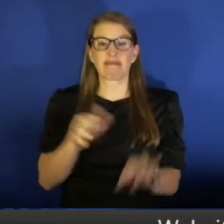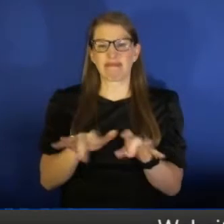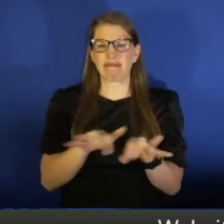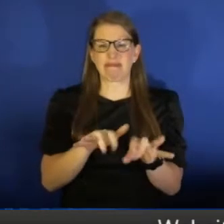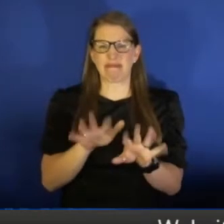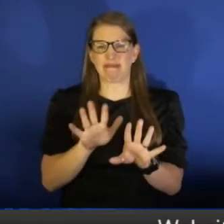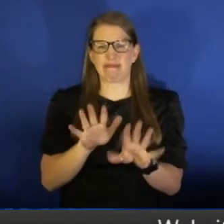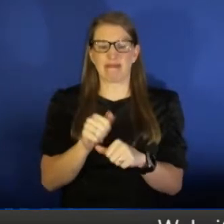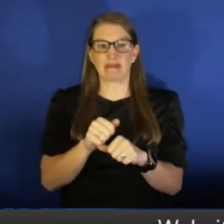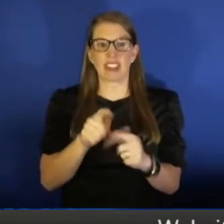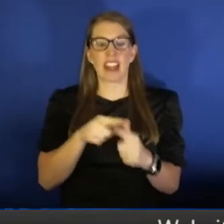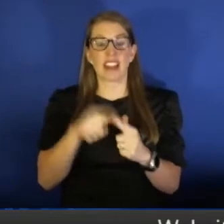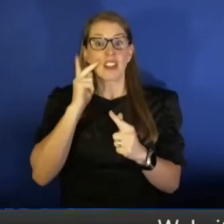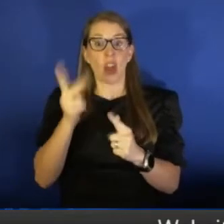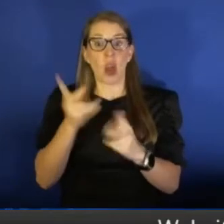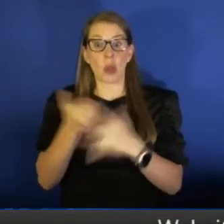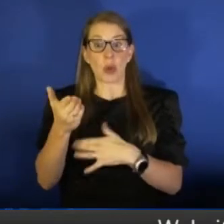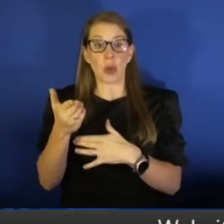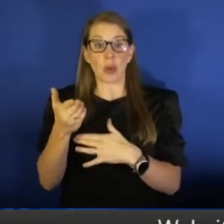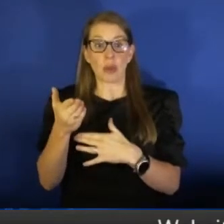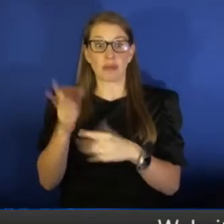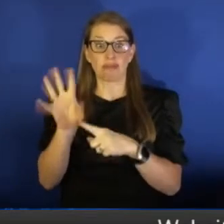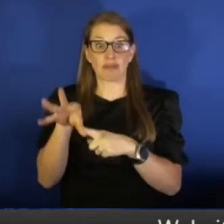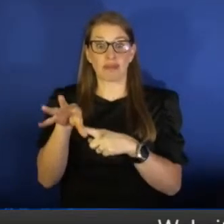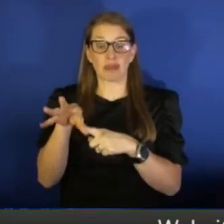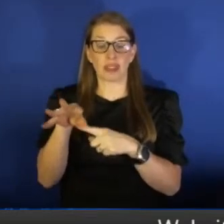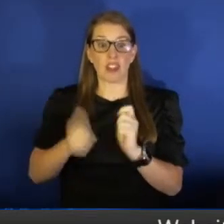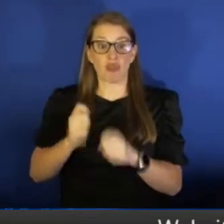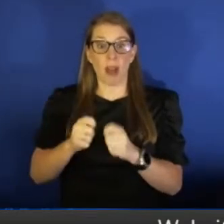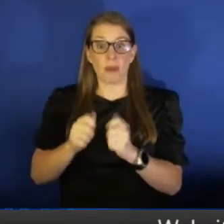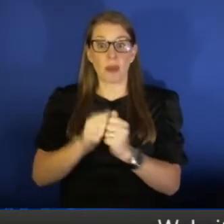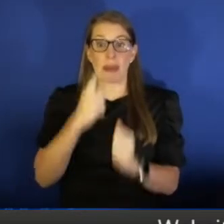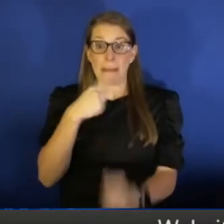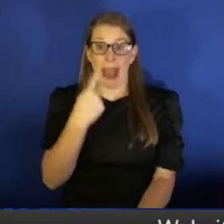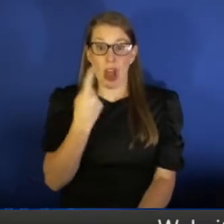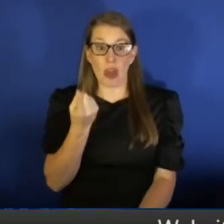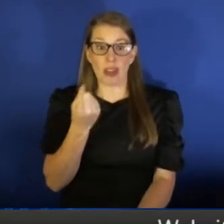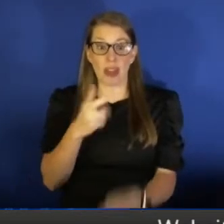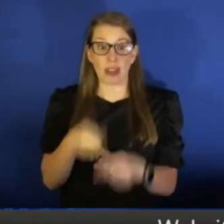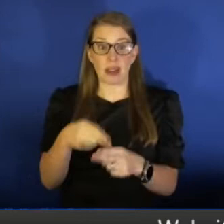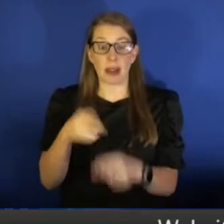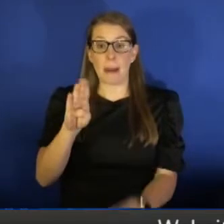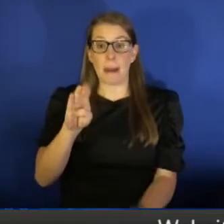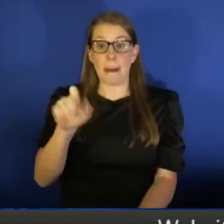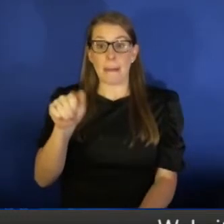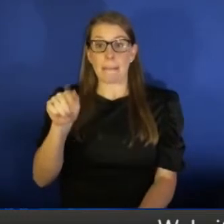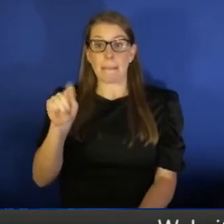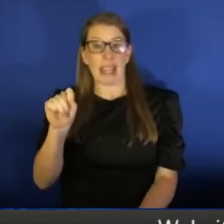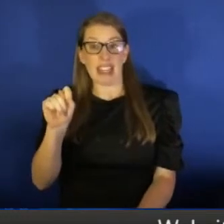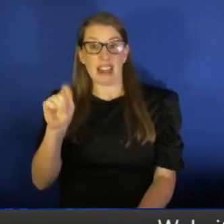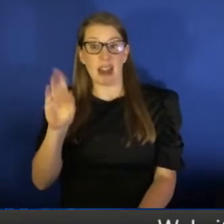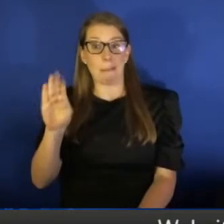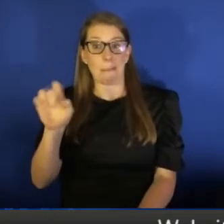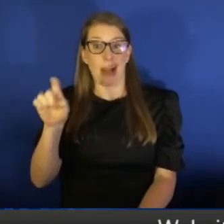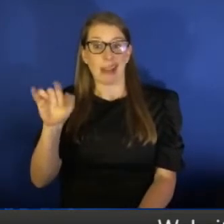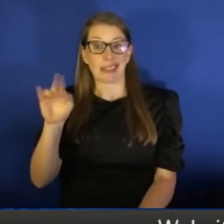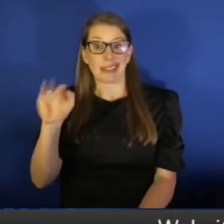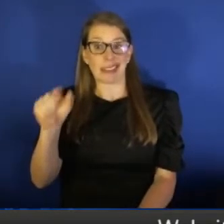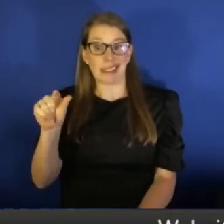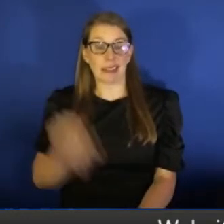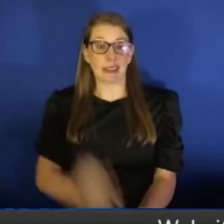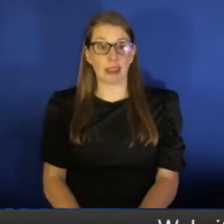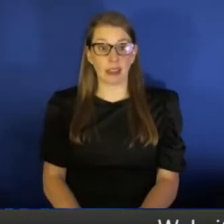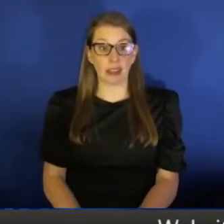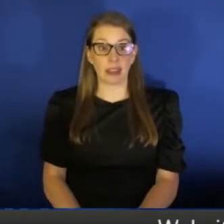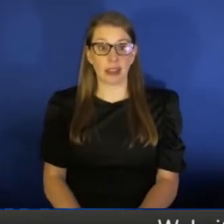saw through footage, I was doing drum sounds with my mouth, which is called beatboxing. Oh, I'm sure your mom loved that. Oh, she loved that at the dinner table